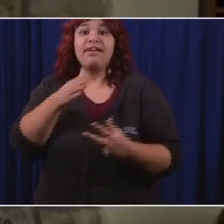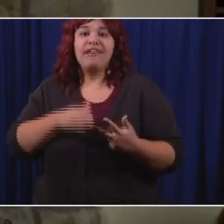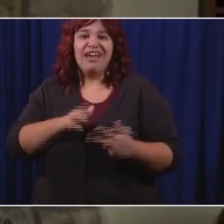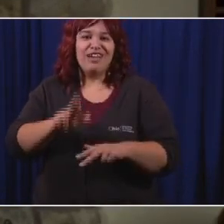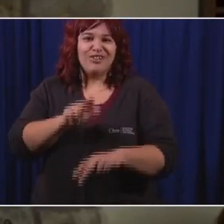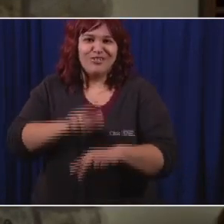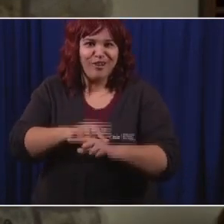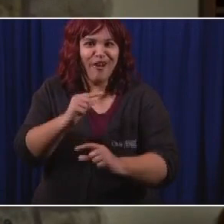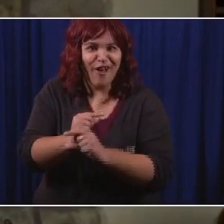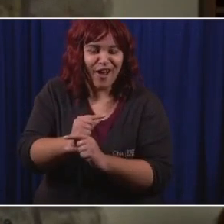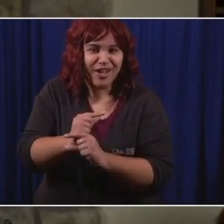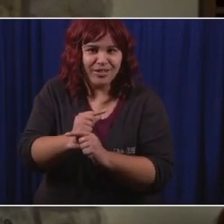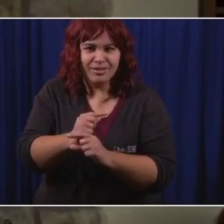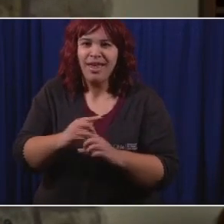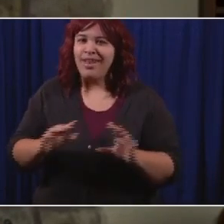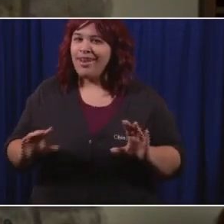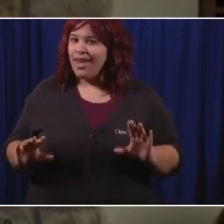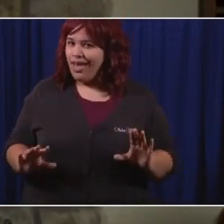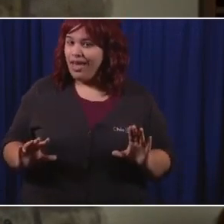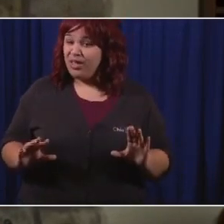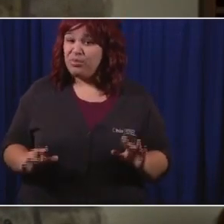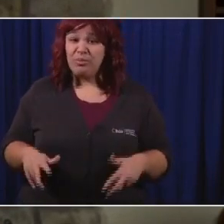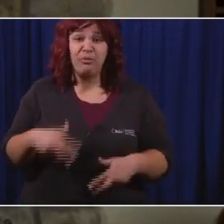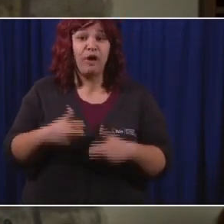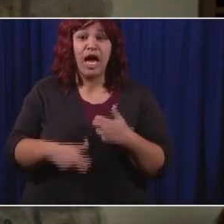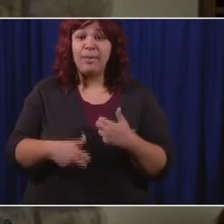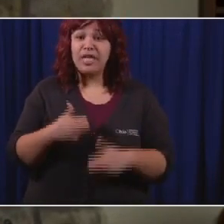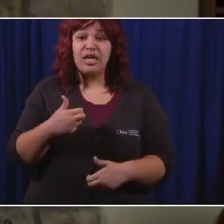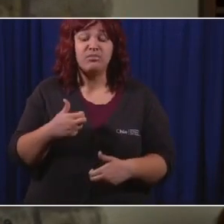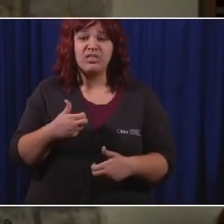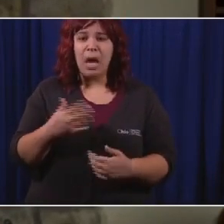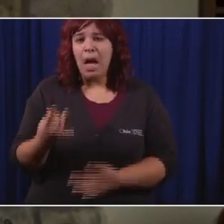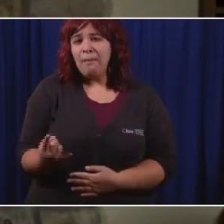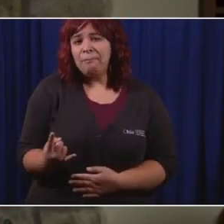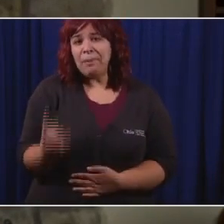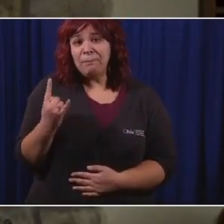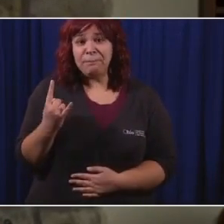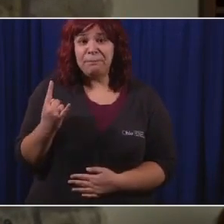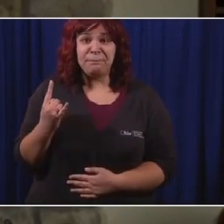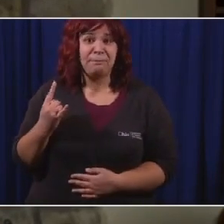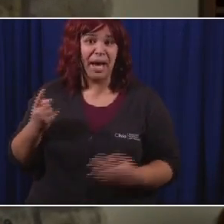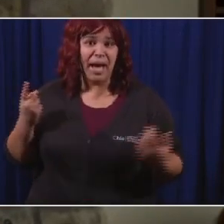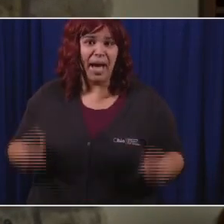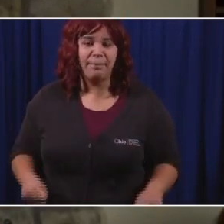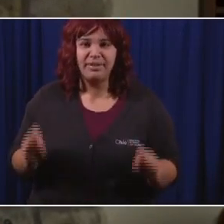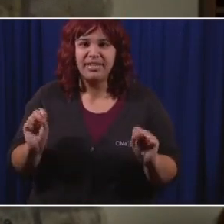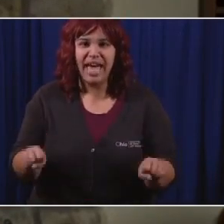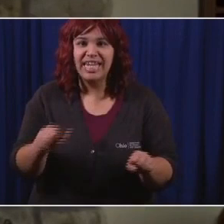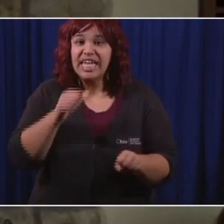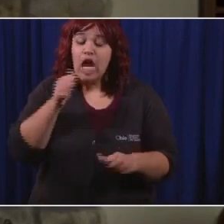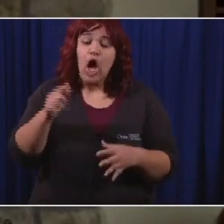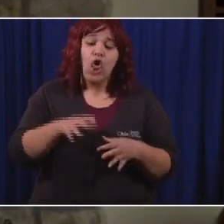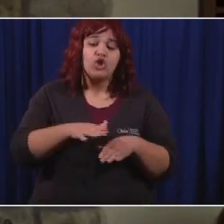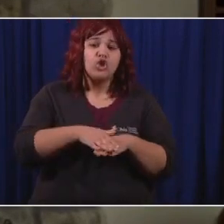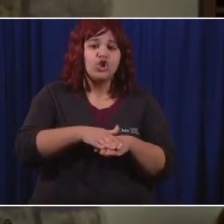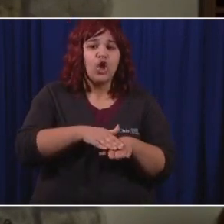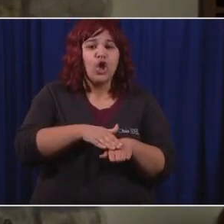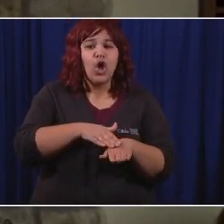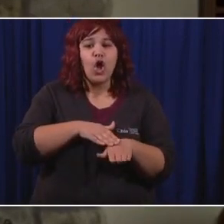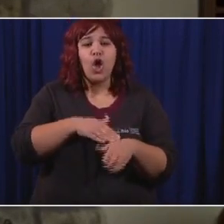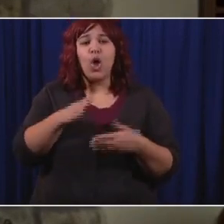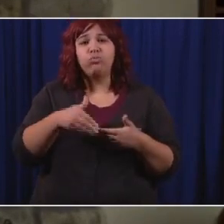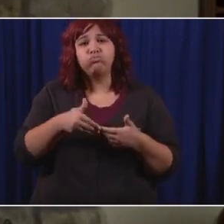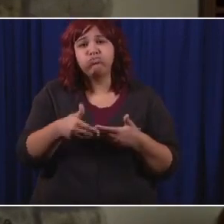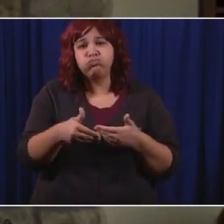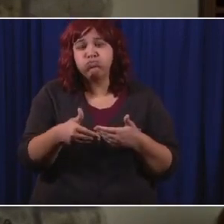a lot of problems lately with people's tempers getting out of line over politics. We have numerous examples